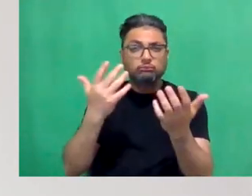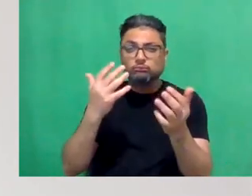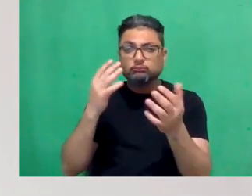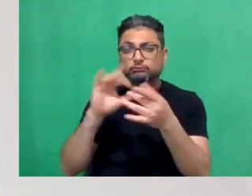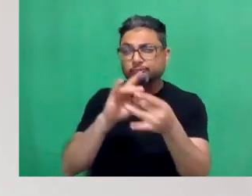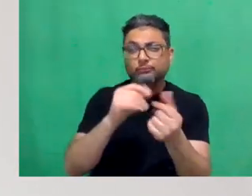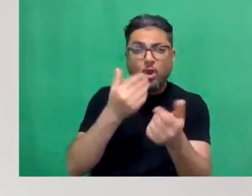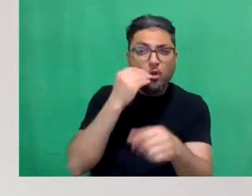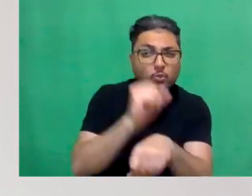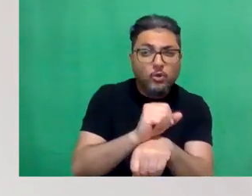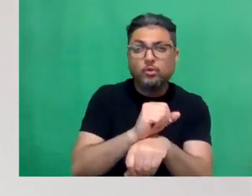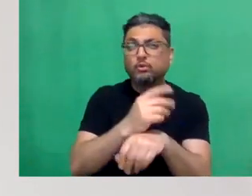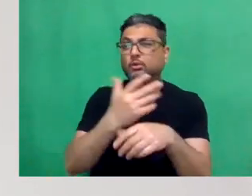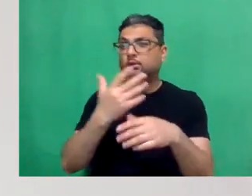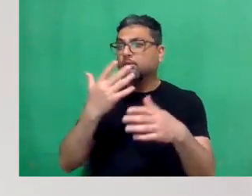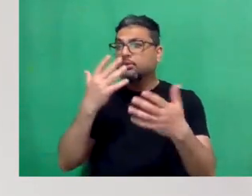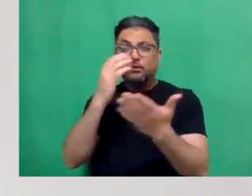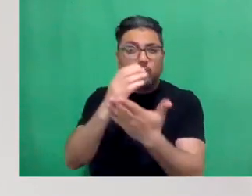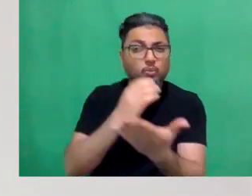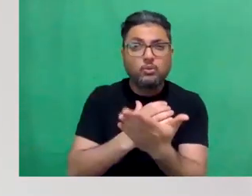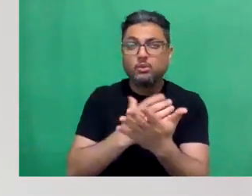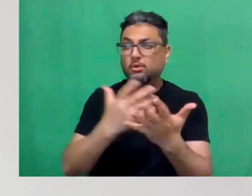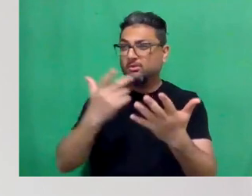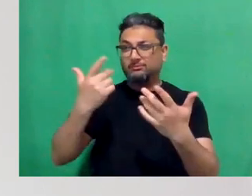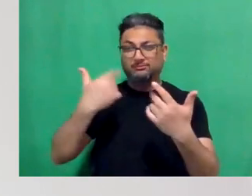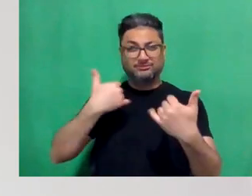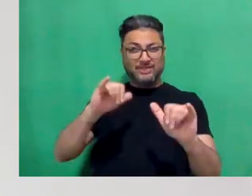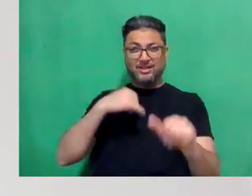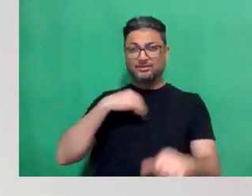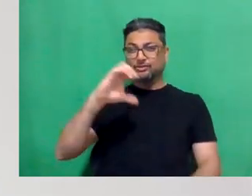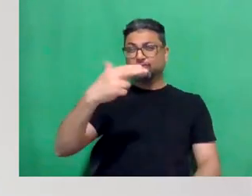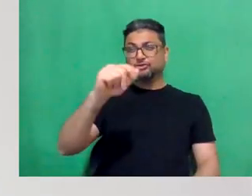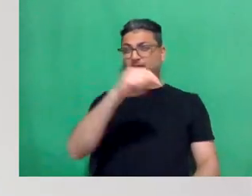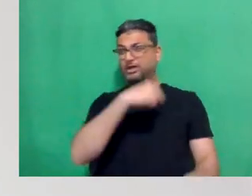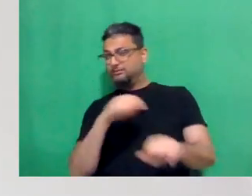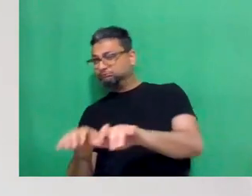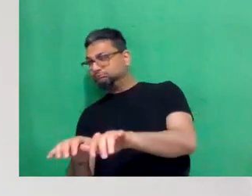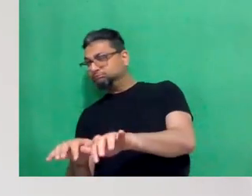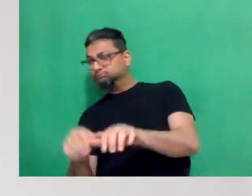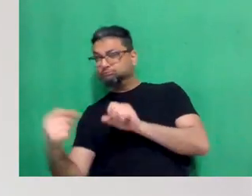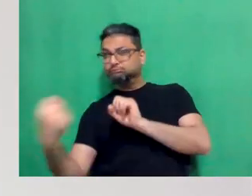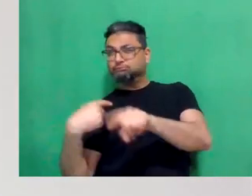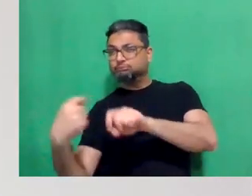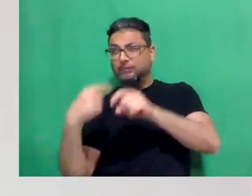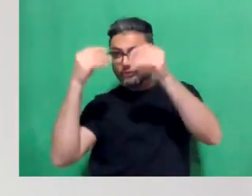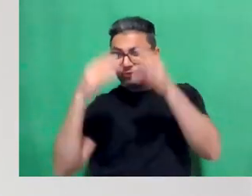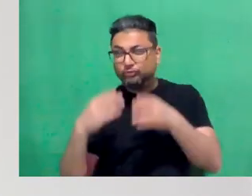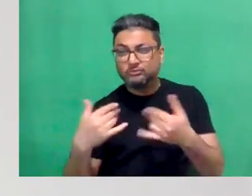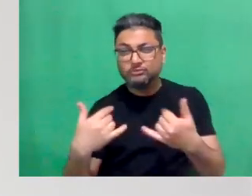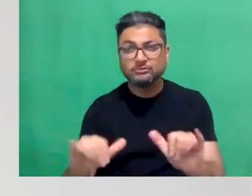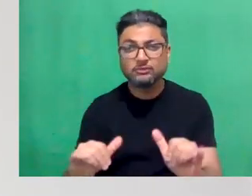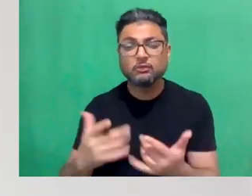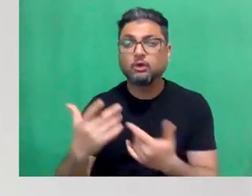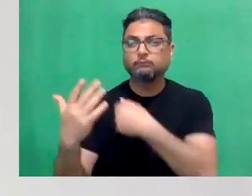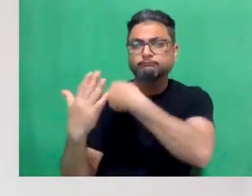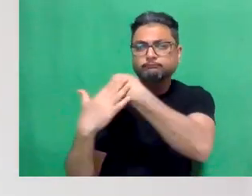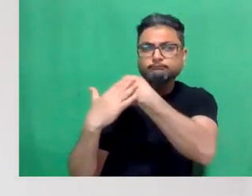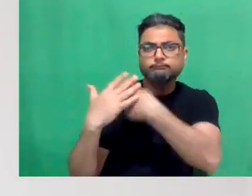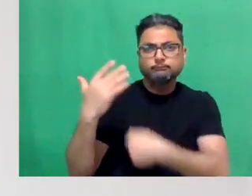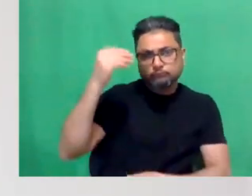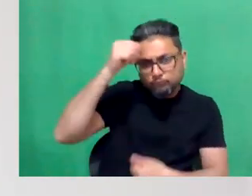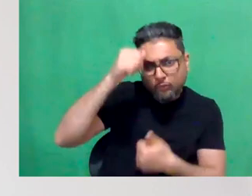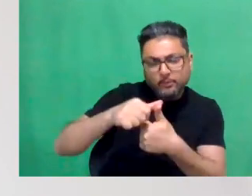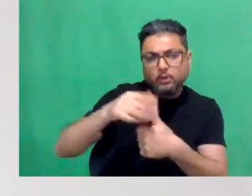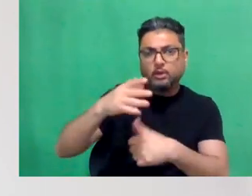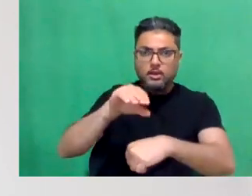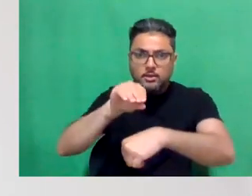to chat about almost anything. They also constantly remind us about the counseling and tutoring resources available to us. Make